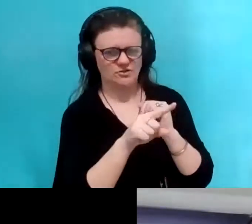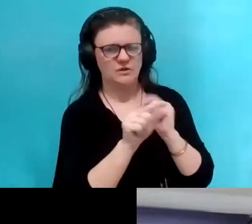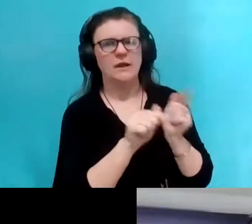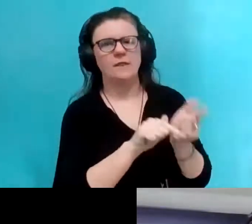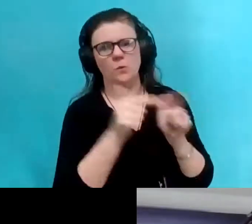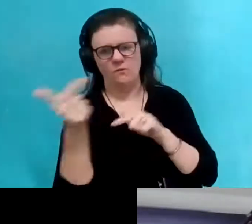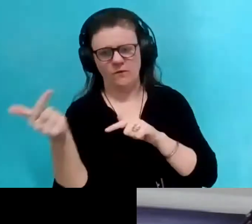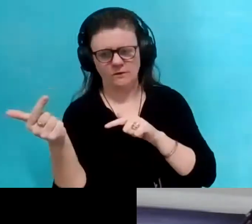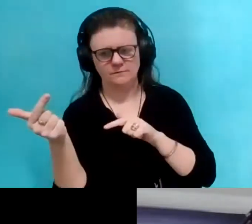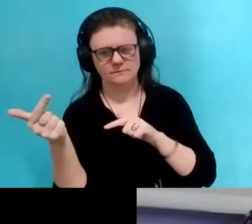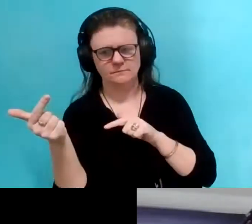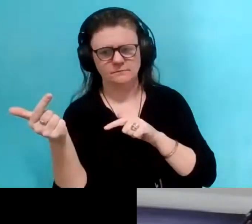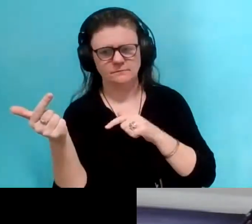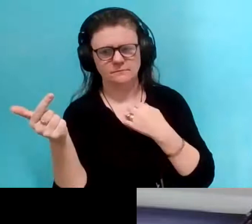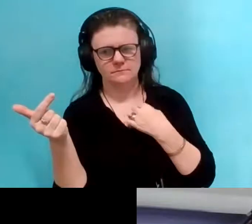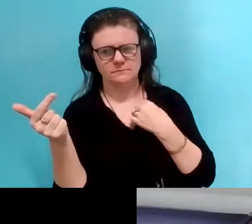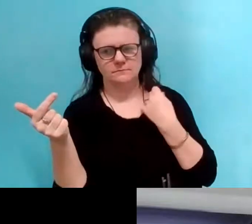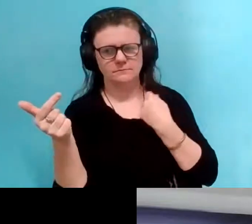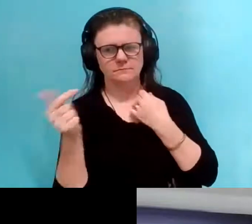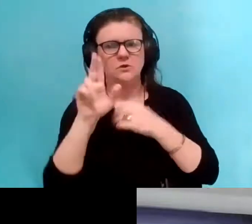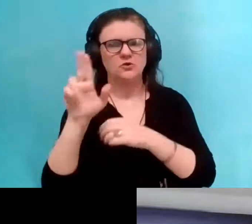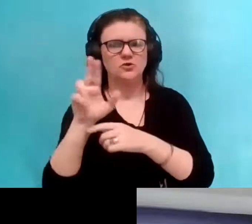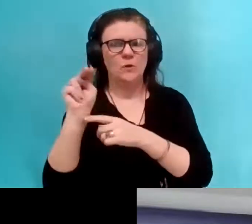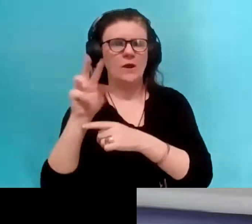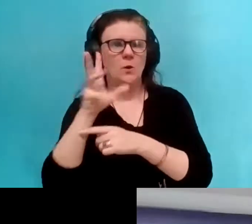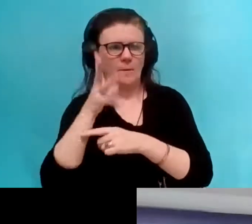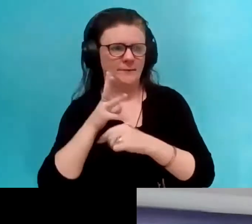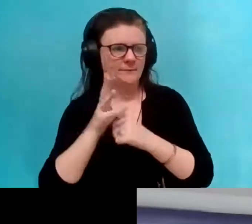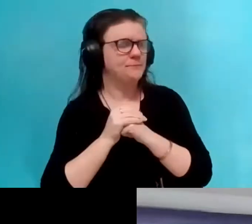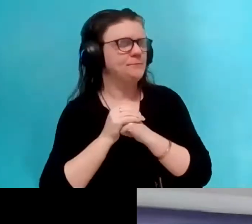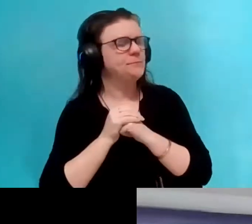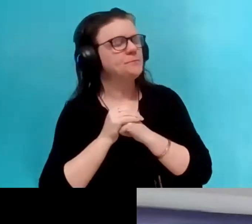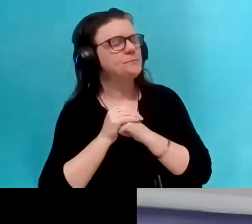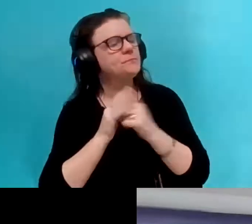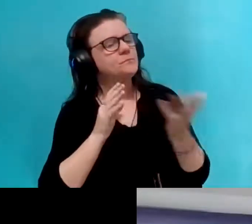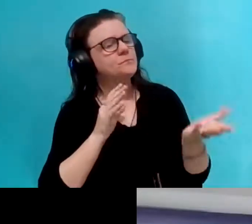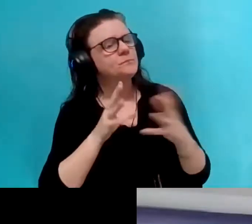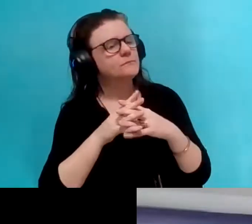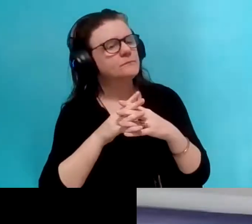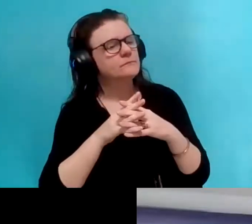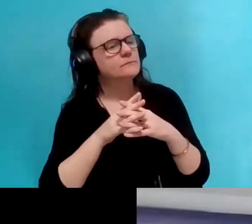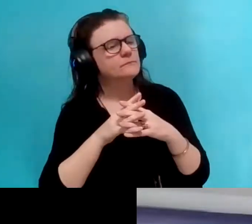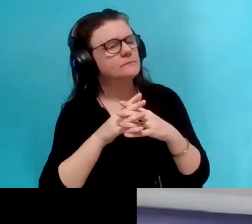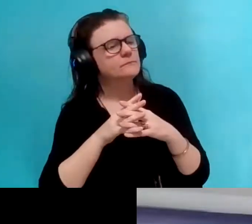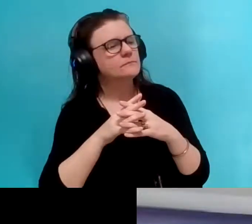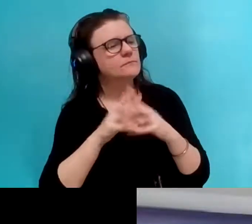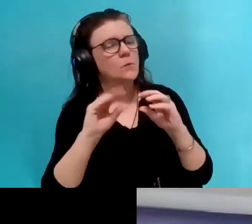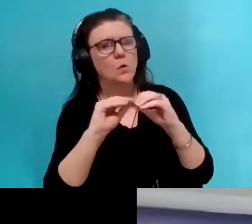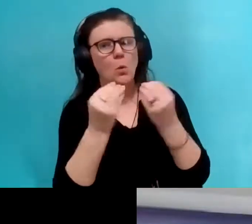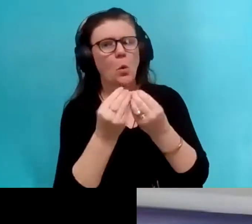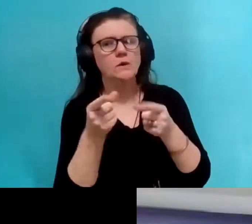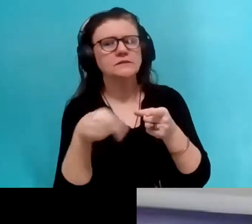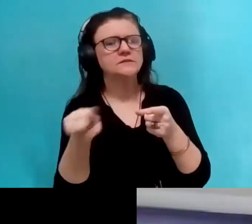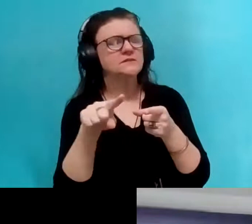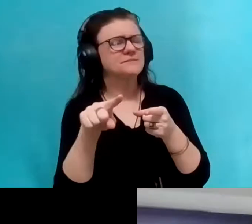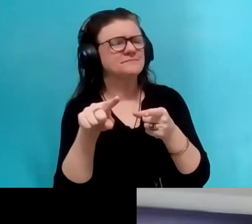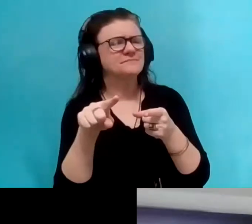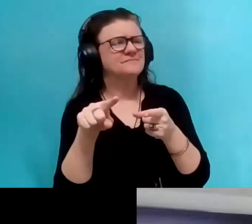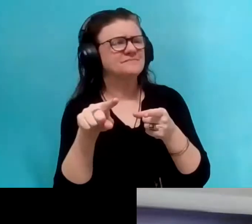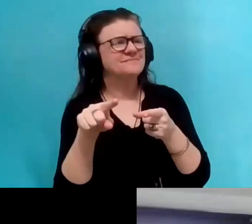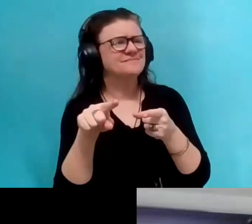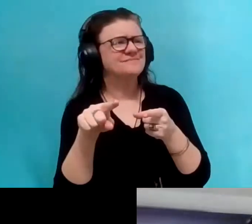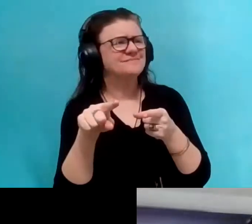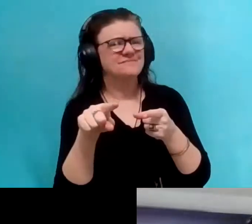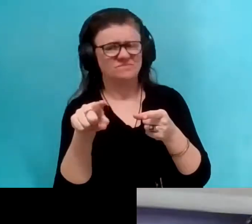on to hear from UN Women. So what would you say to organisations who think that the use of the